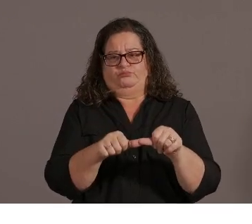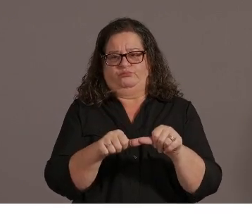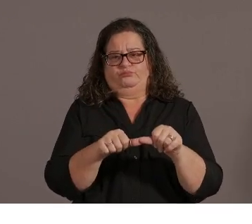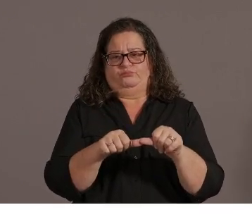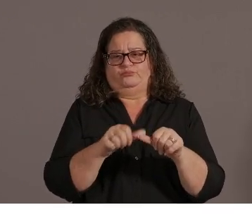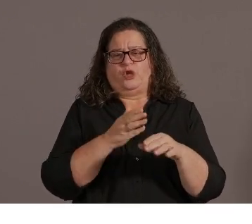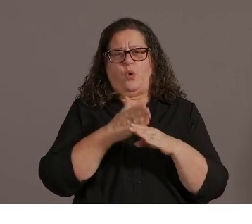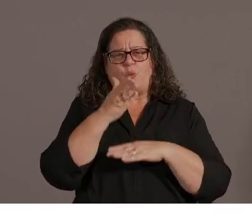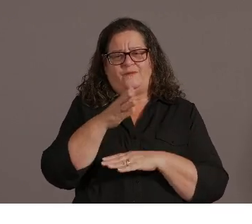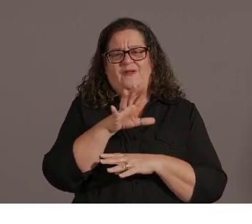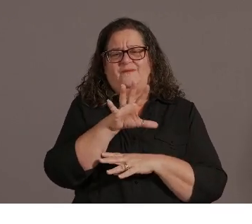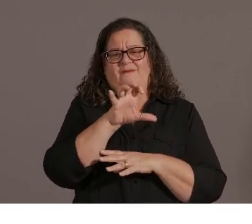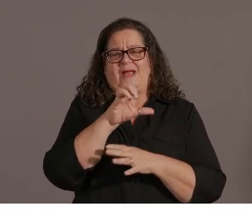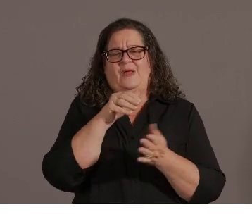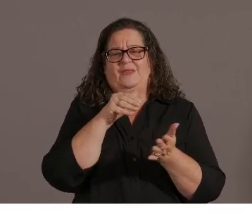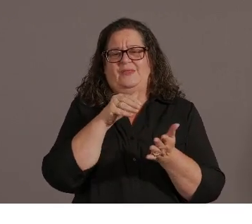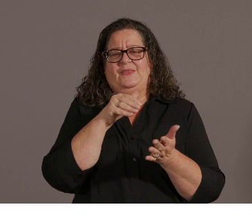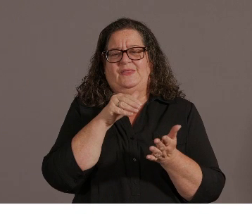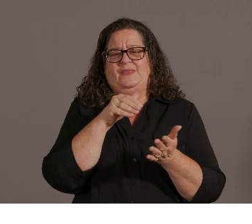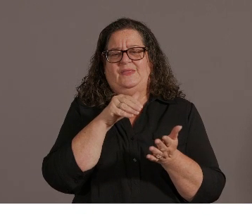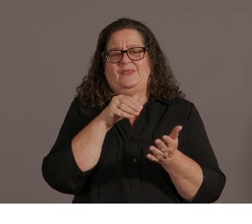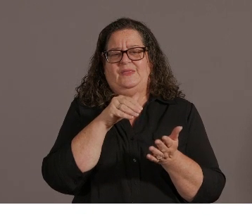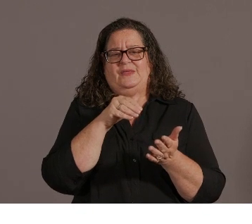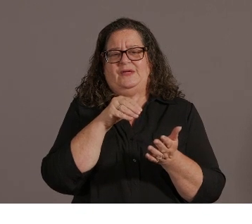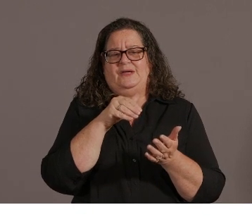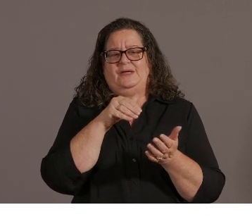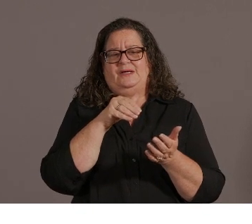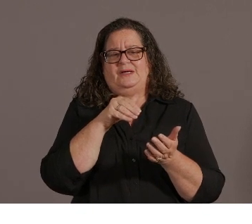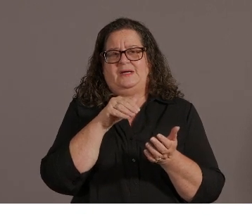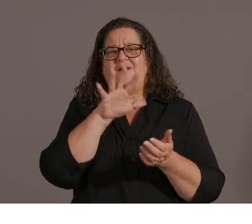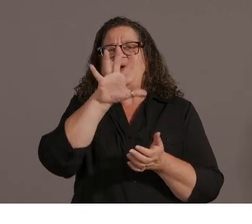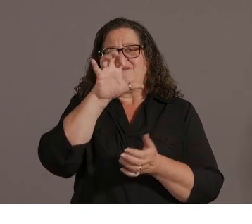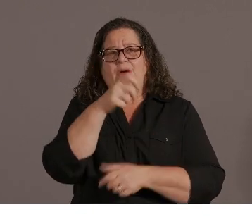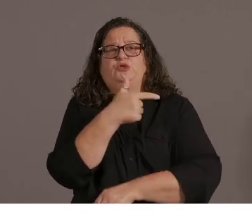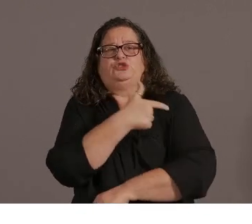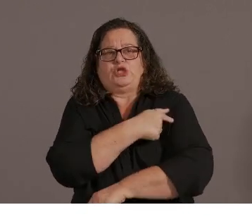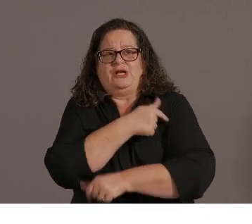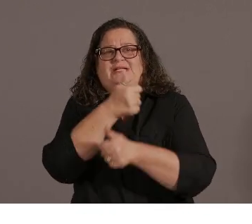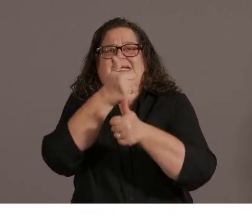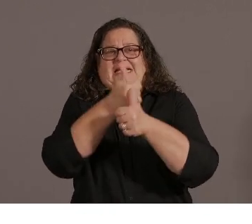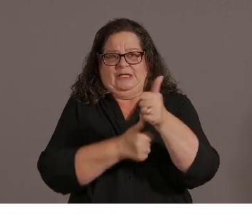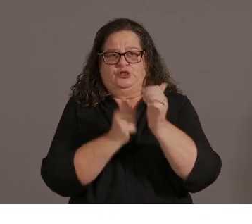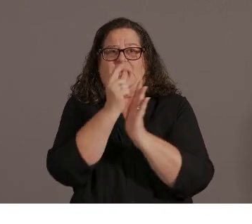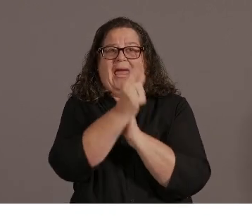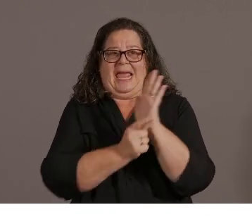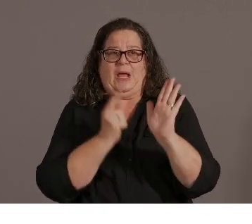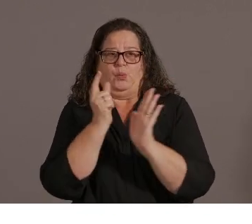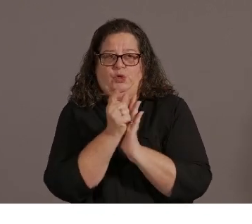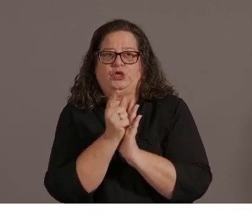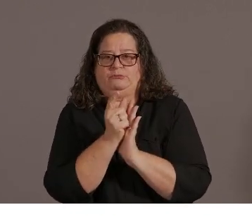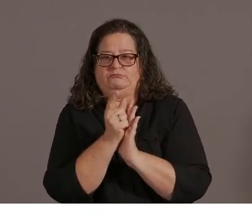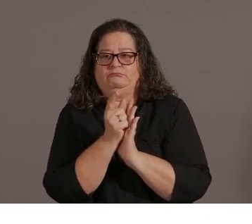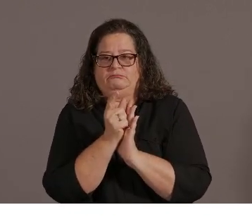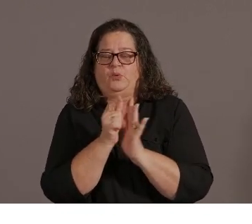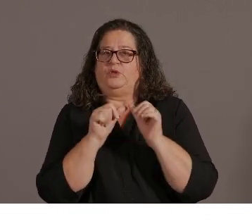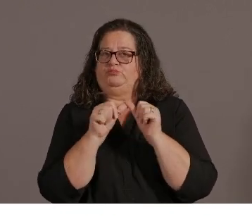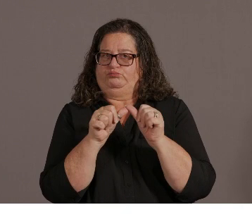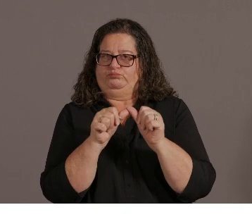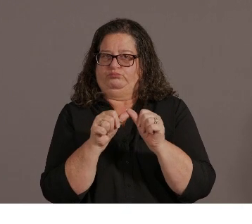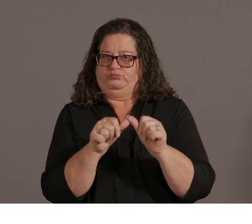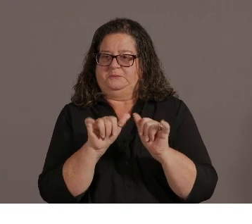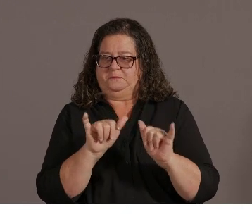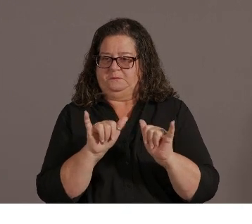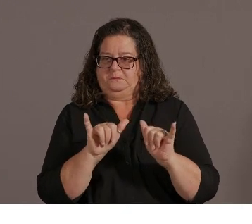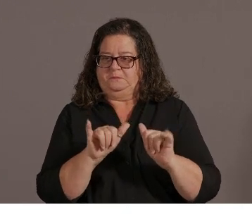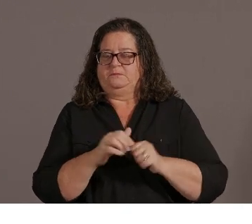an hour. But we will be looking for something that has at least the capacity of a State Farm as we move into